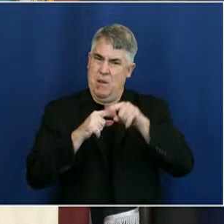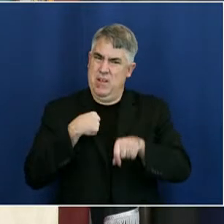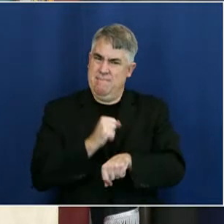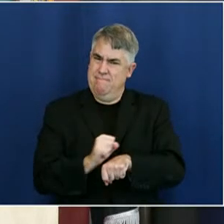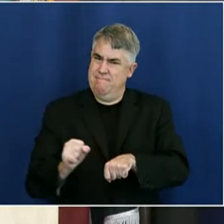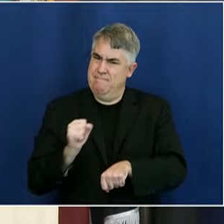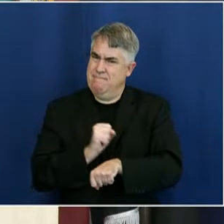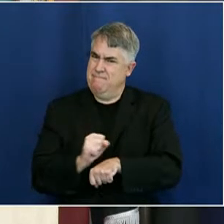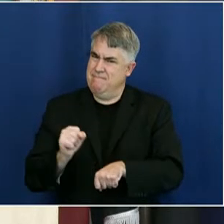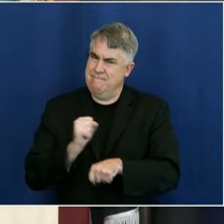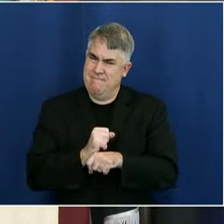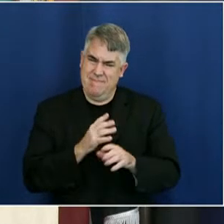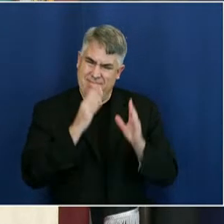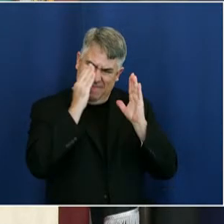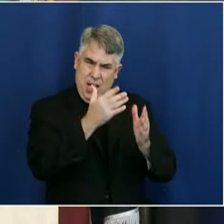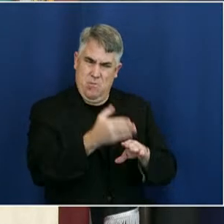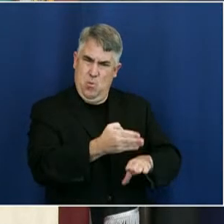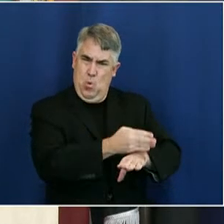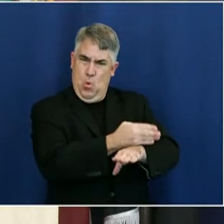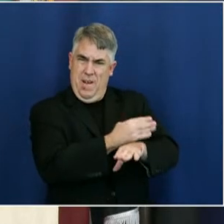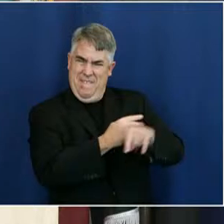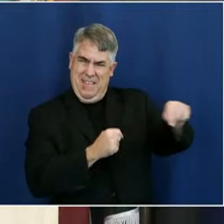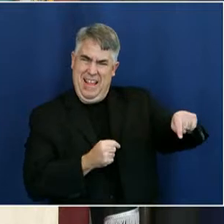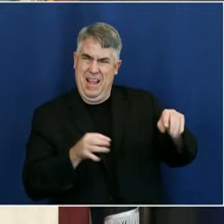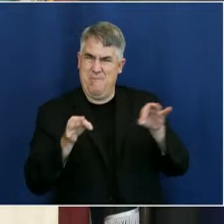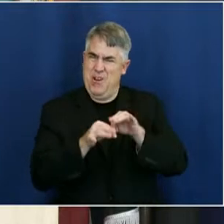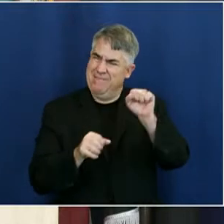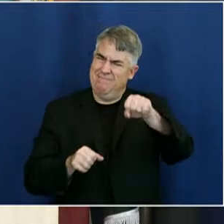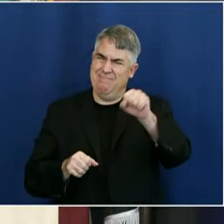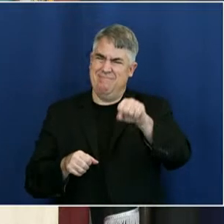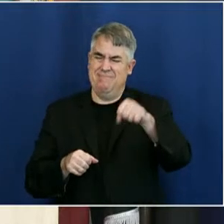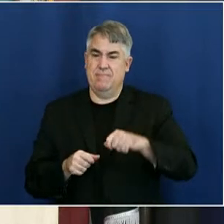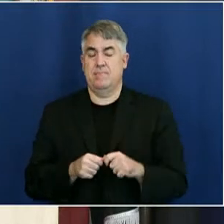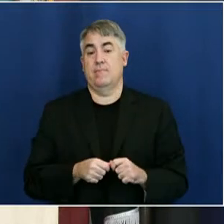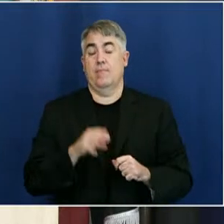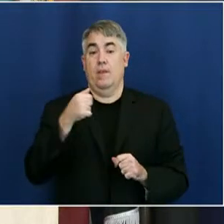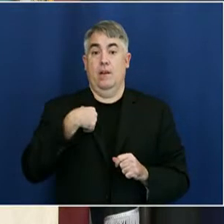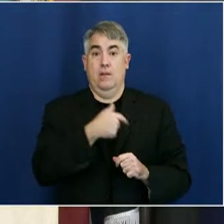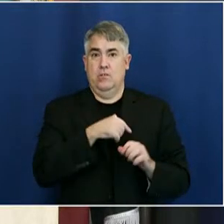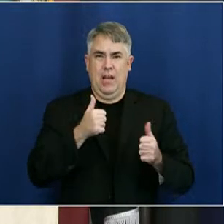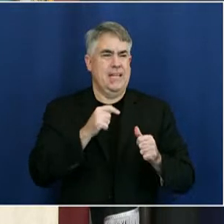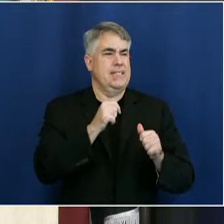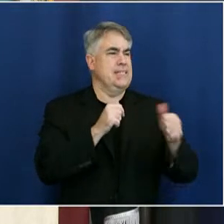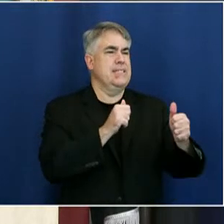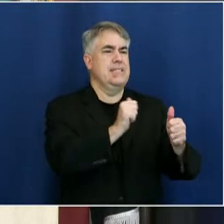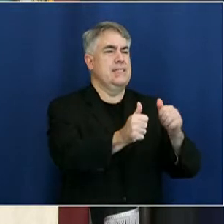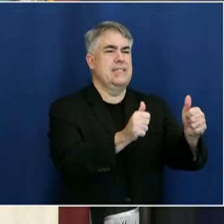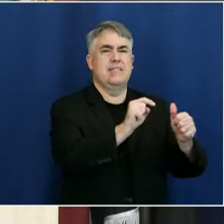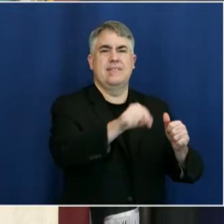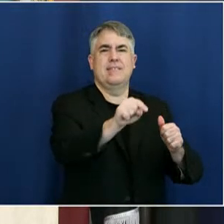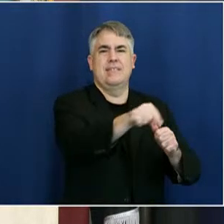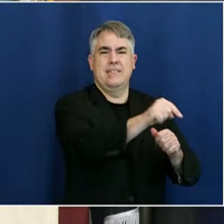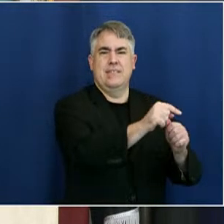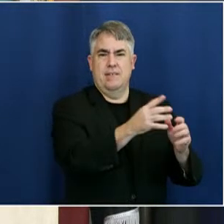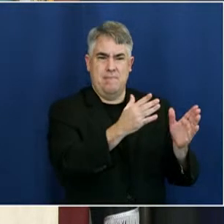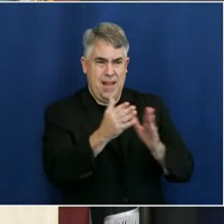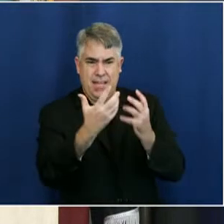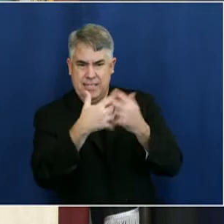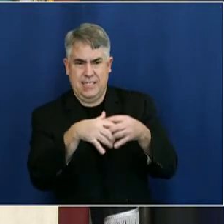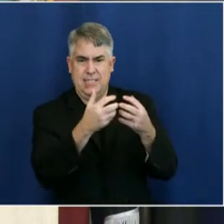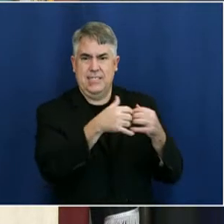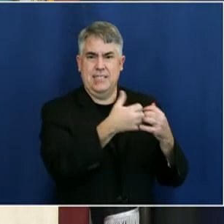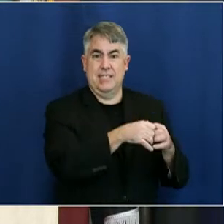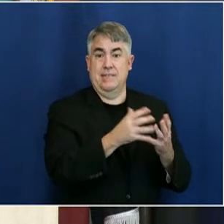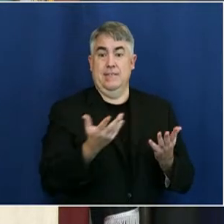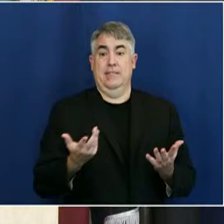hard and putting in place a lot of effort and a lot of systems to try and do this. But the simple reality is we recognize that we